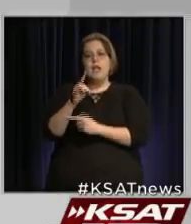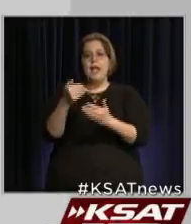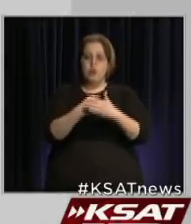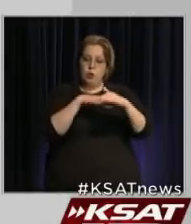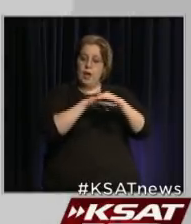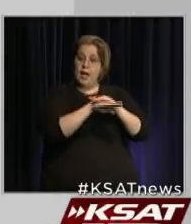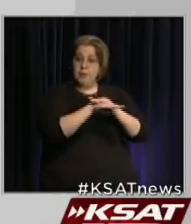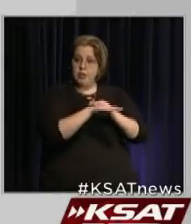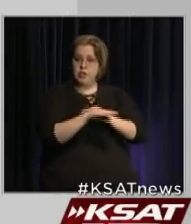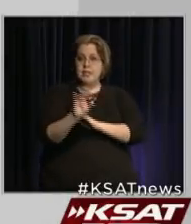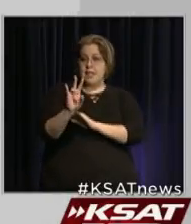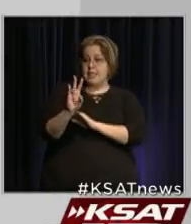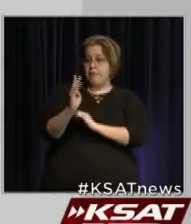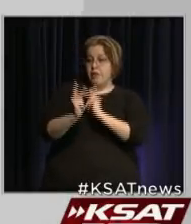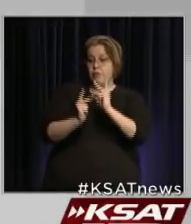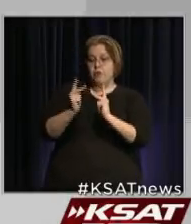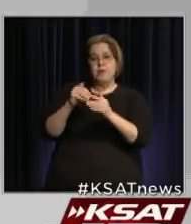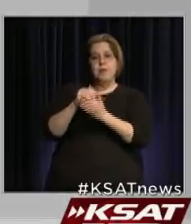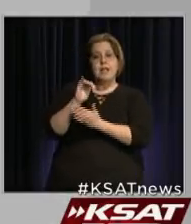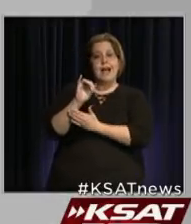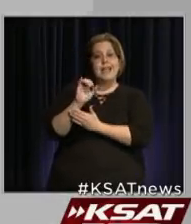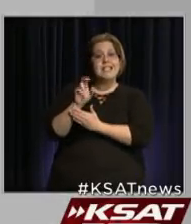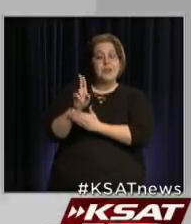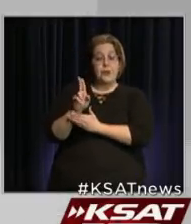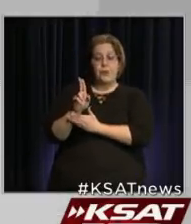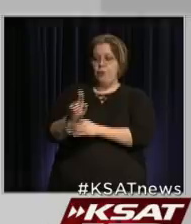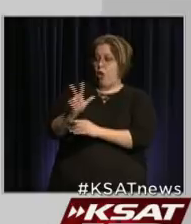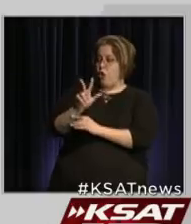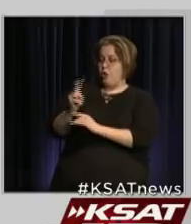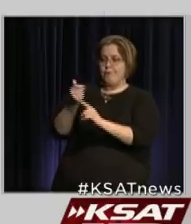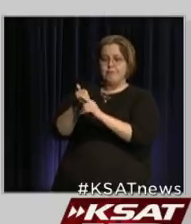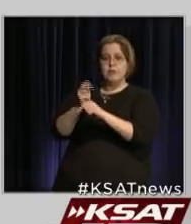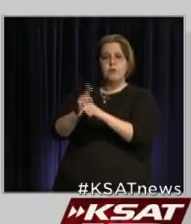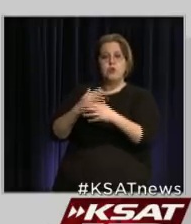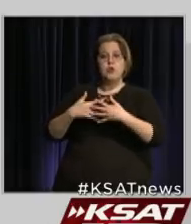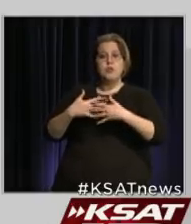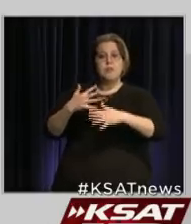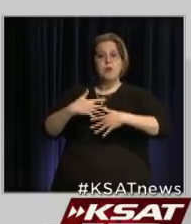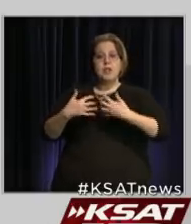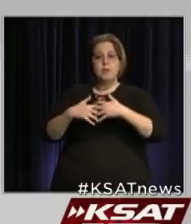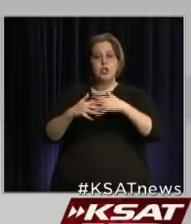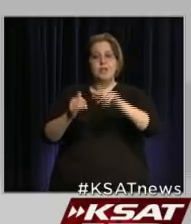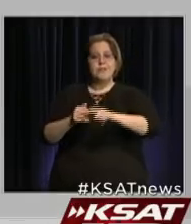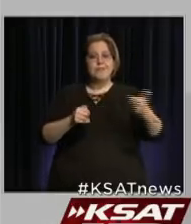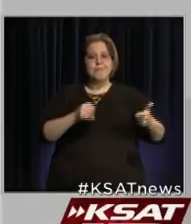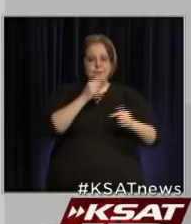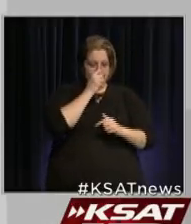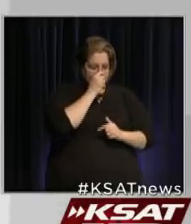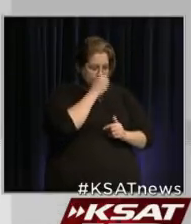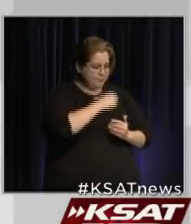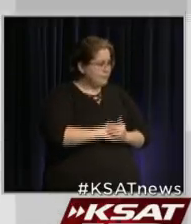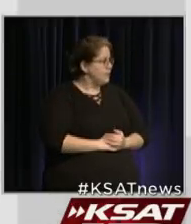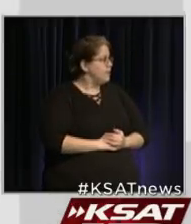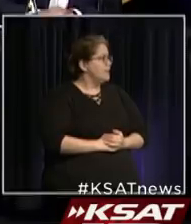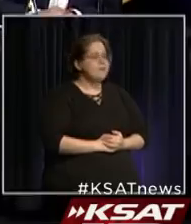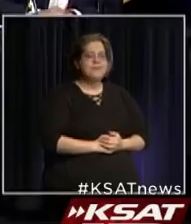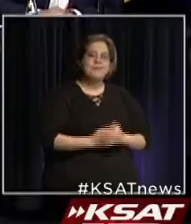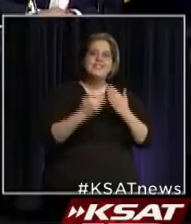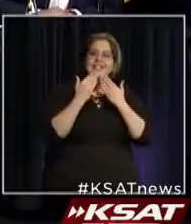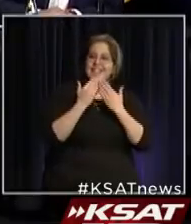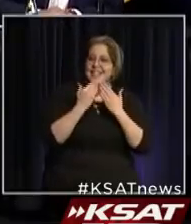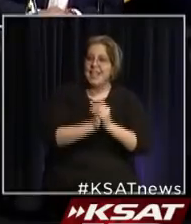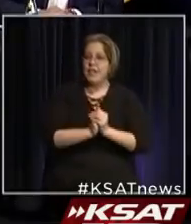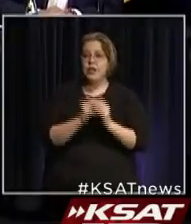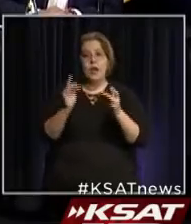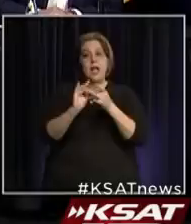admissions. 74 patients are in the ICU, and 32 are on ventilators. Let me turn it over to Commissioner Rodriguez. Great. Thank you, Mayor. And